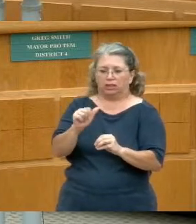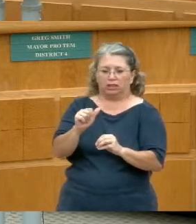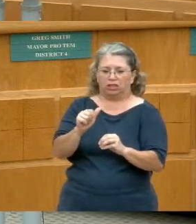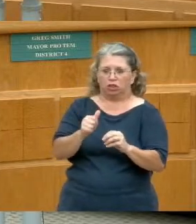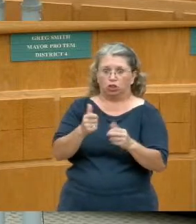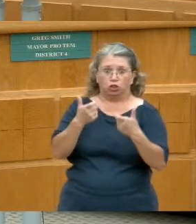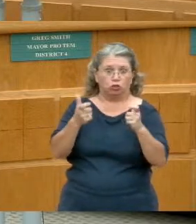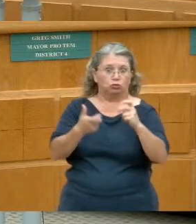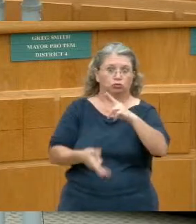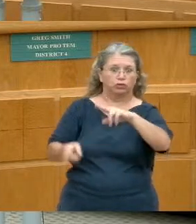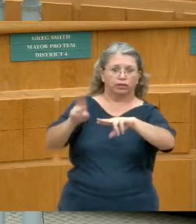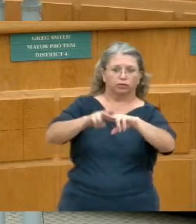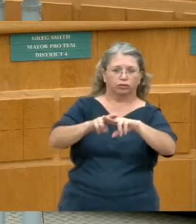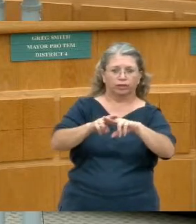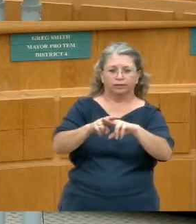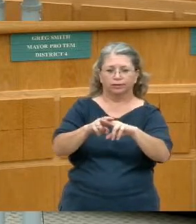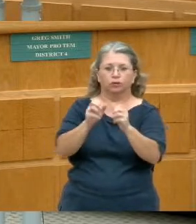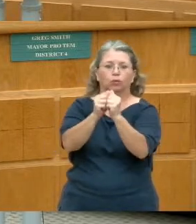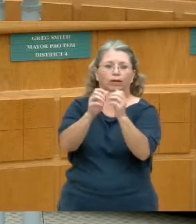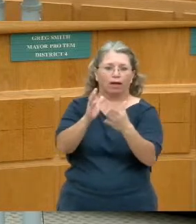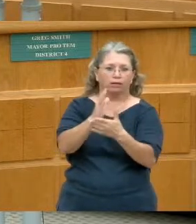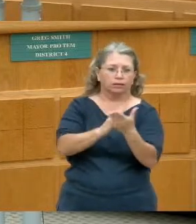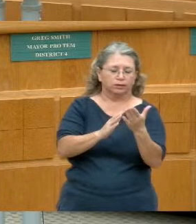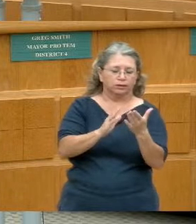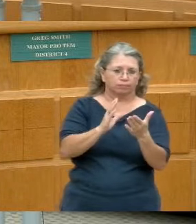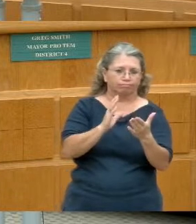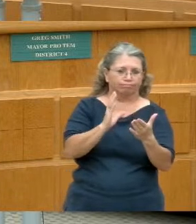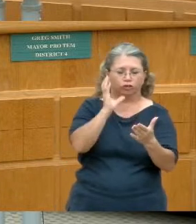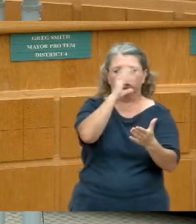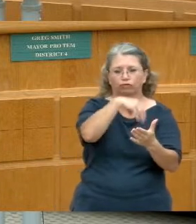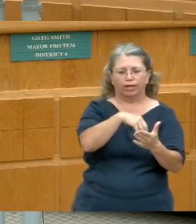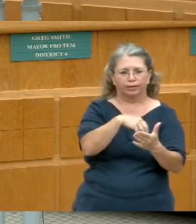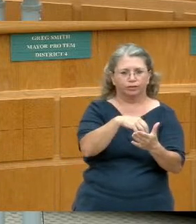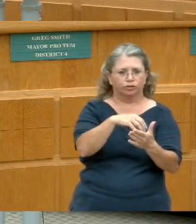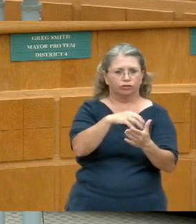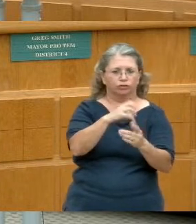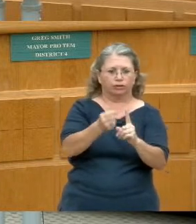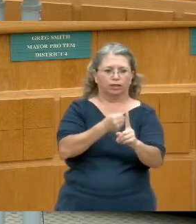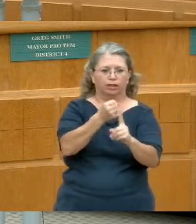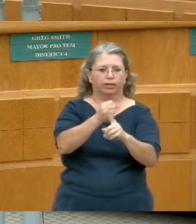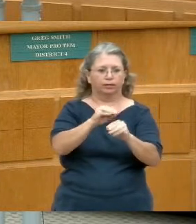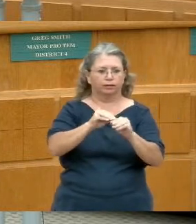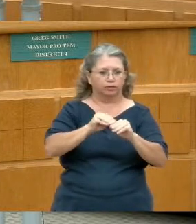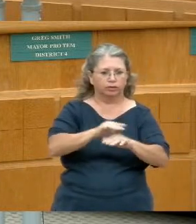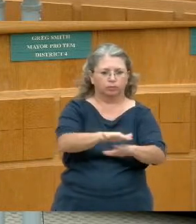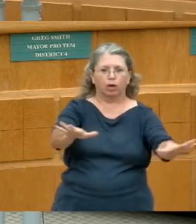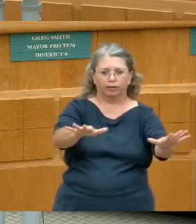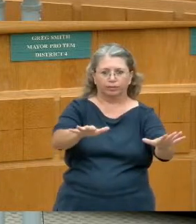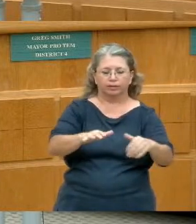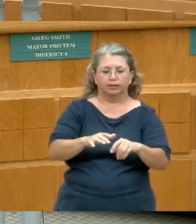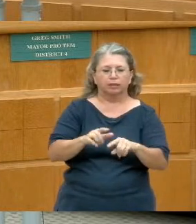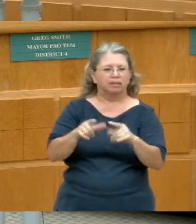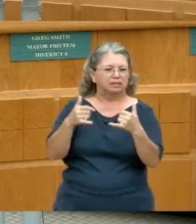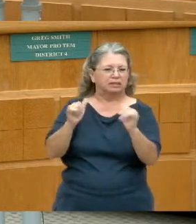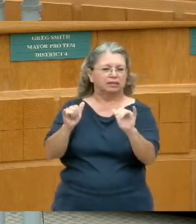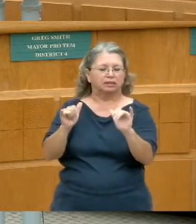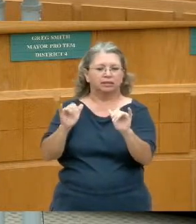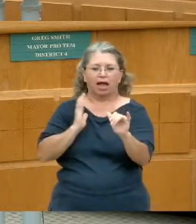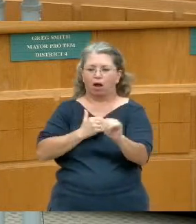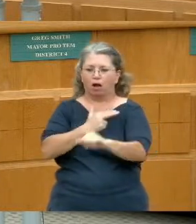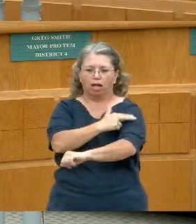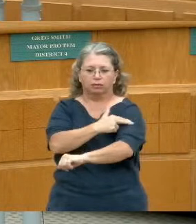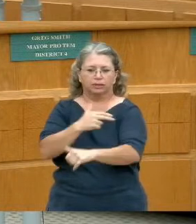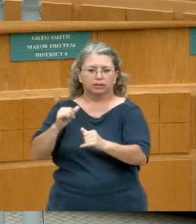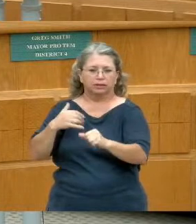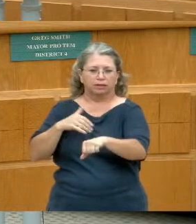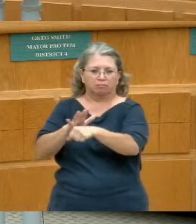outbreak situation. And even then, we'll stay well within the capacity of the hospitals. So to wrap it